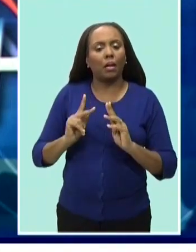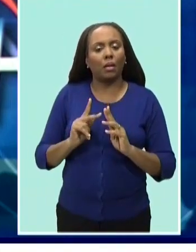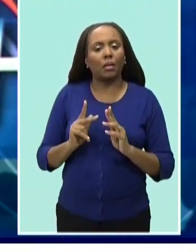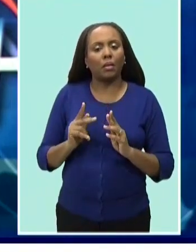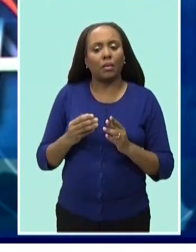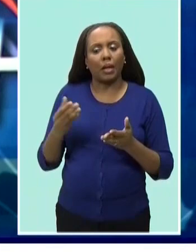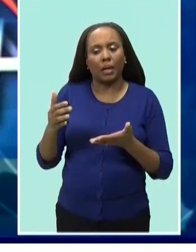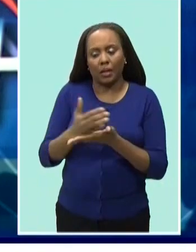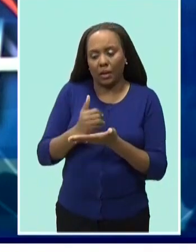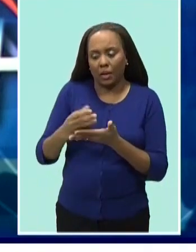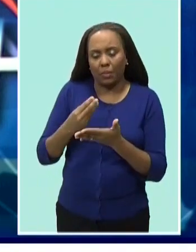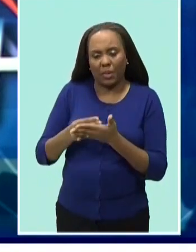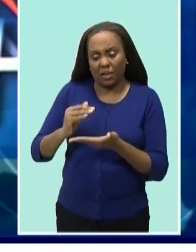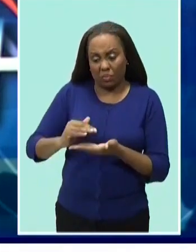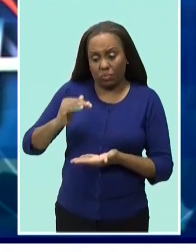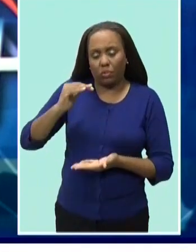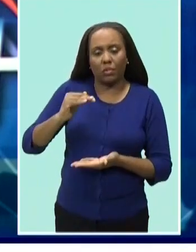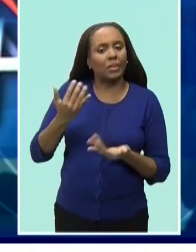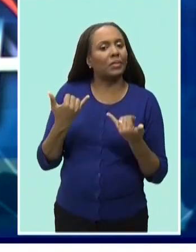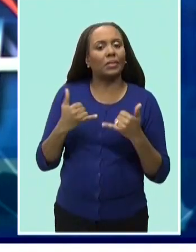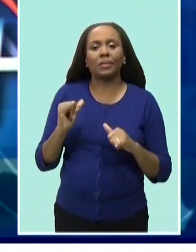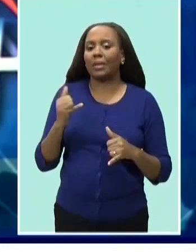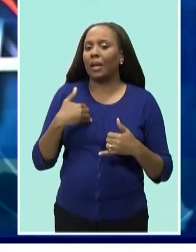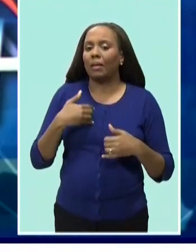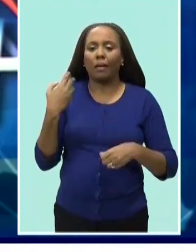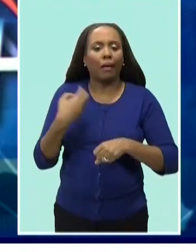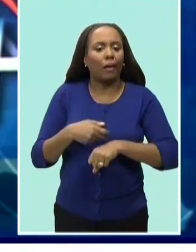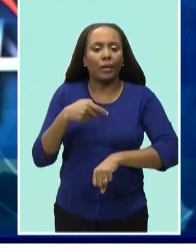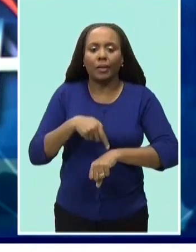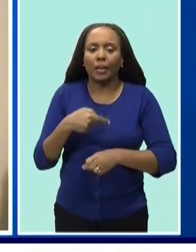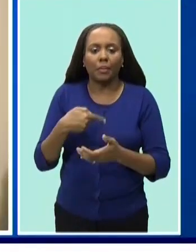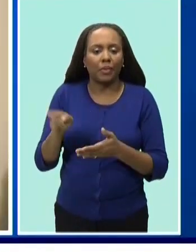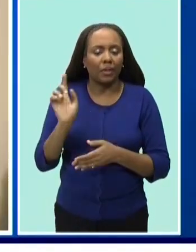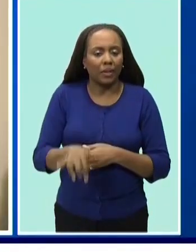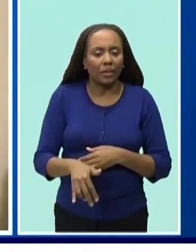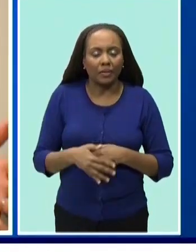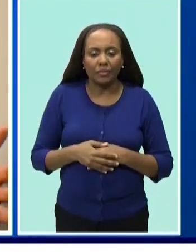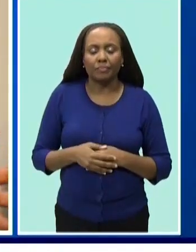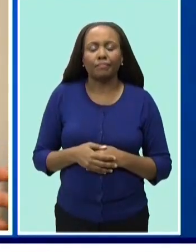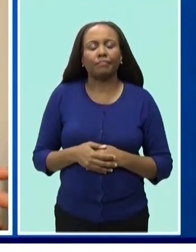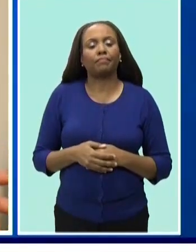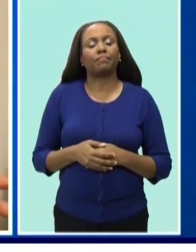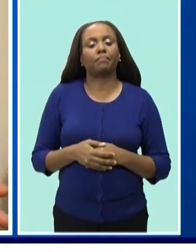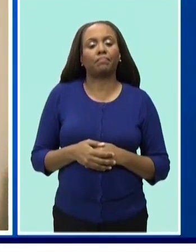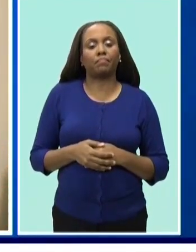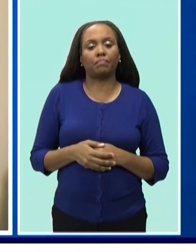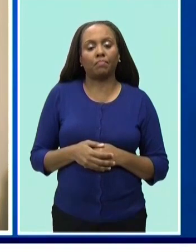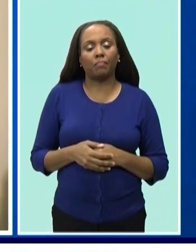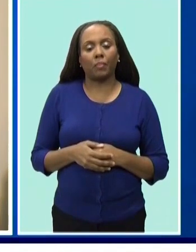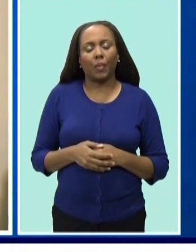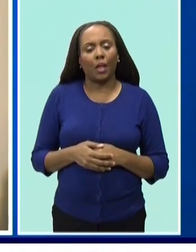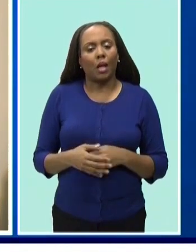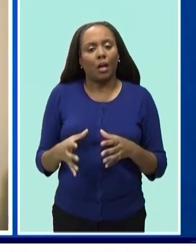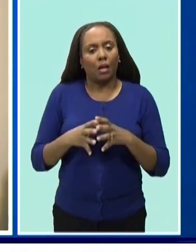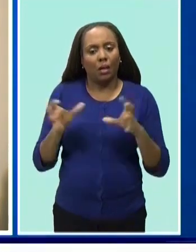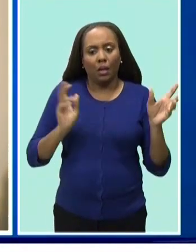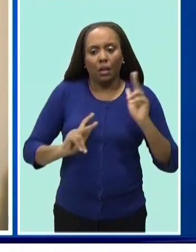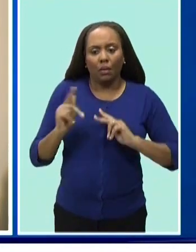under significant financial attack. Where we've seen the same argument about disposable